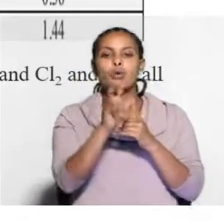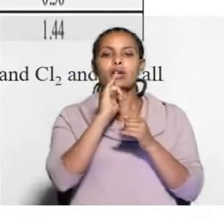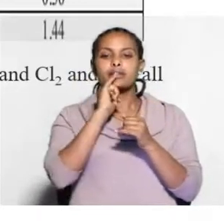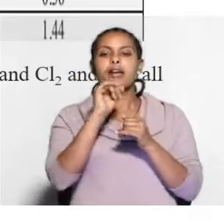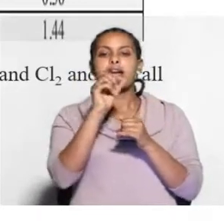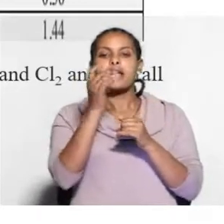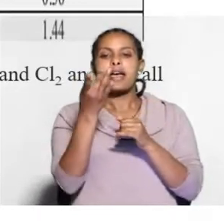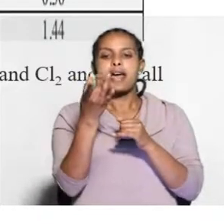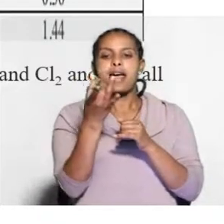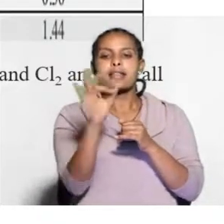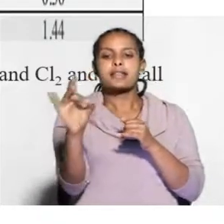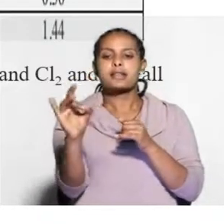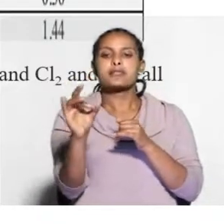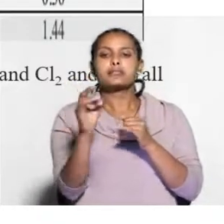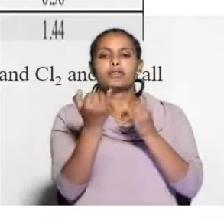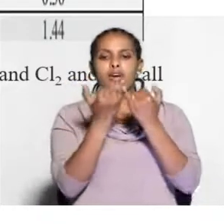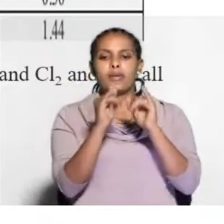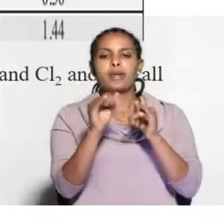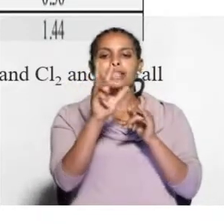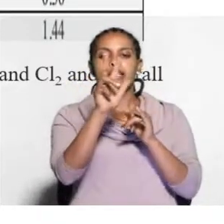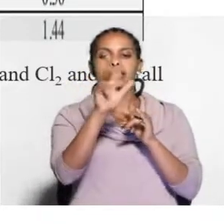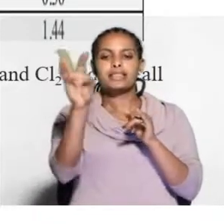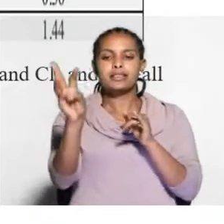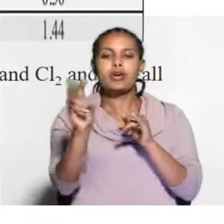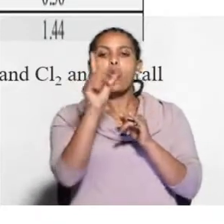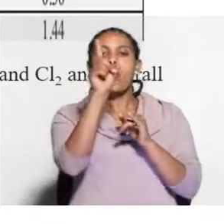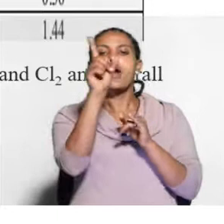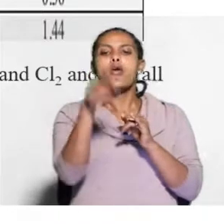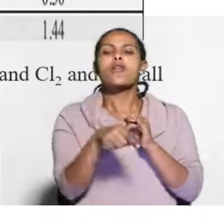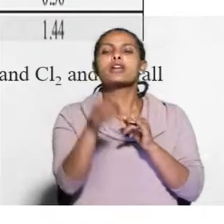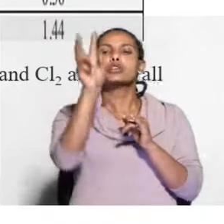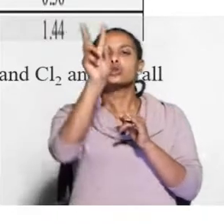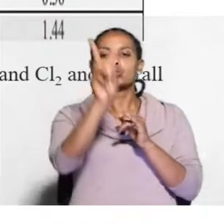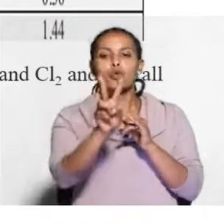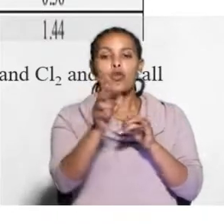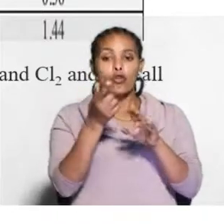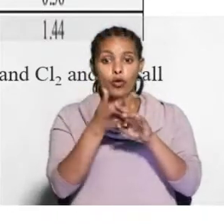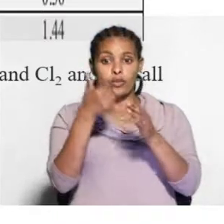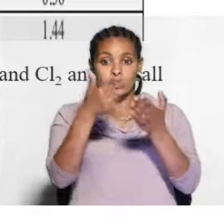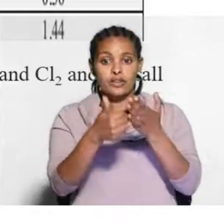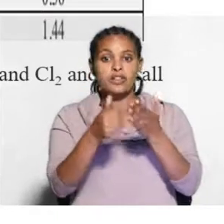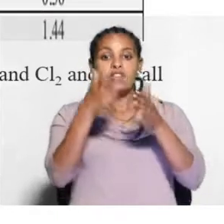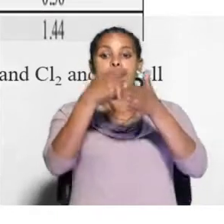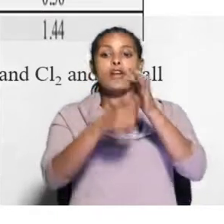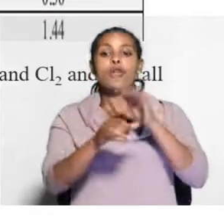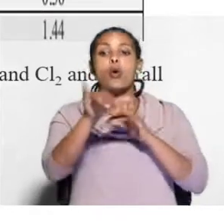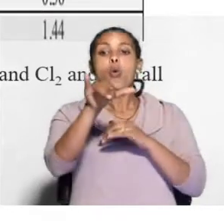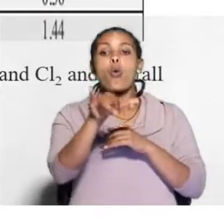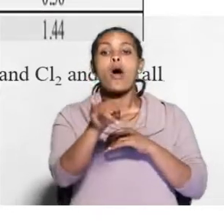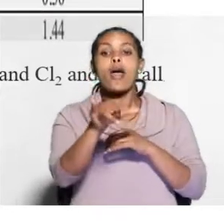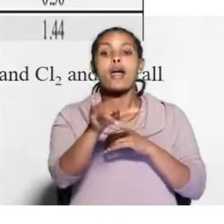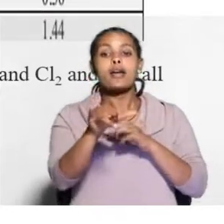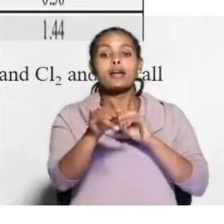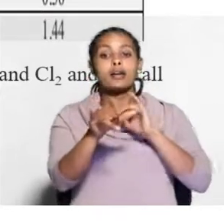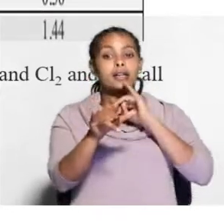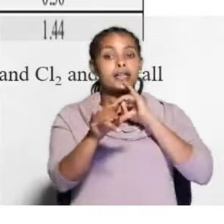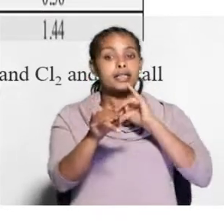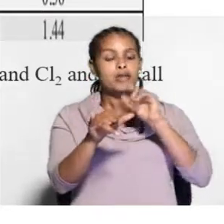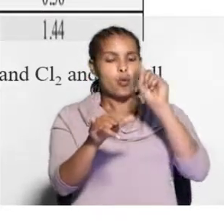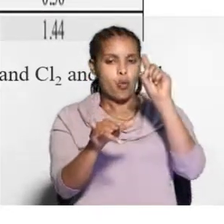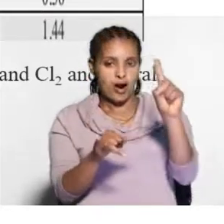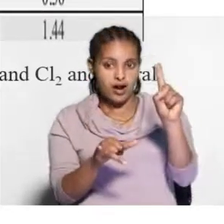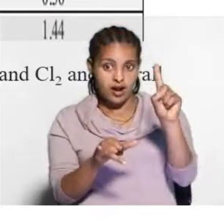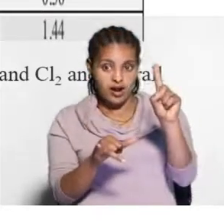is 18 divided by 36 is 1 over 2. From this, the value of y is 1.